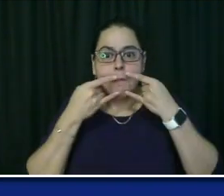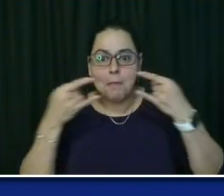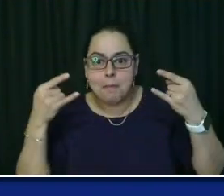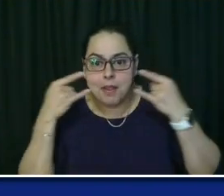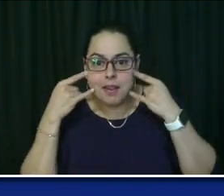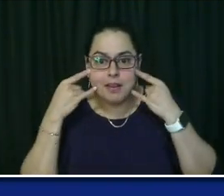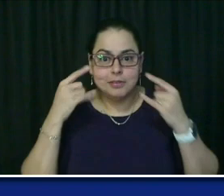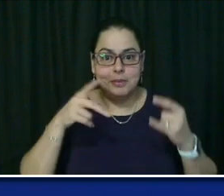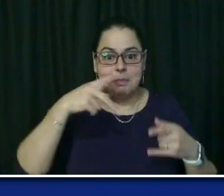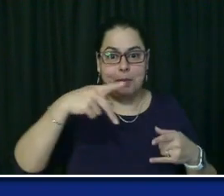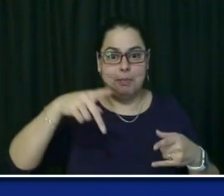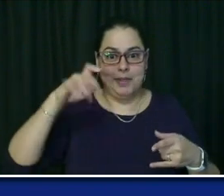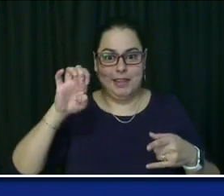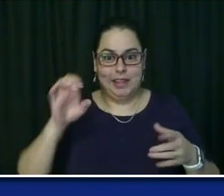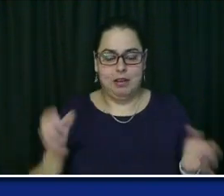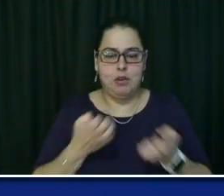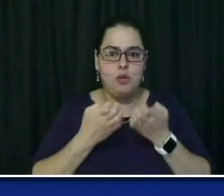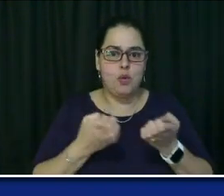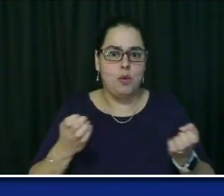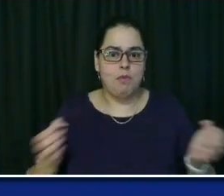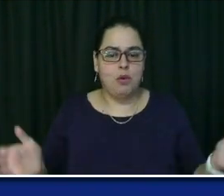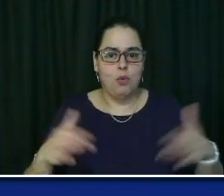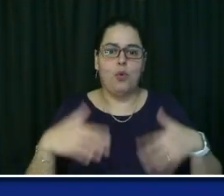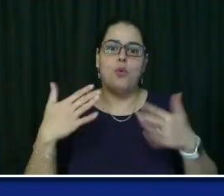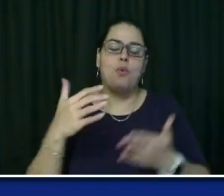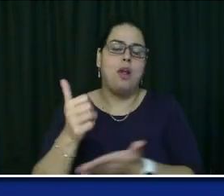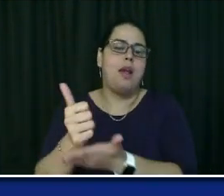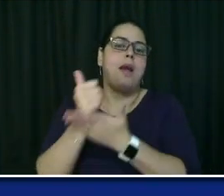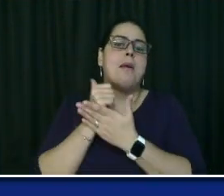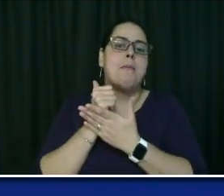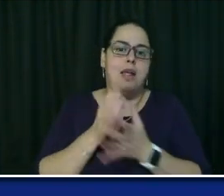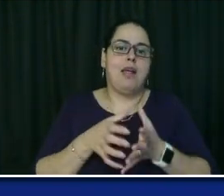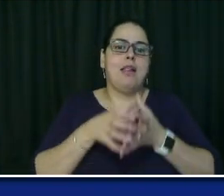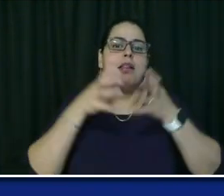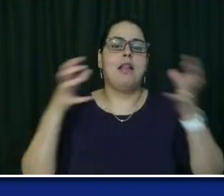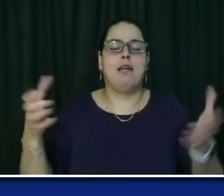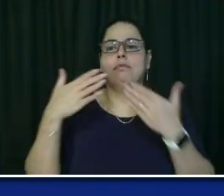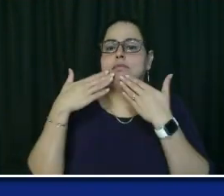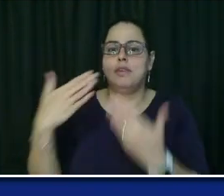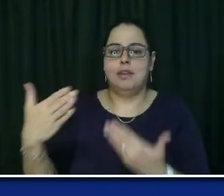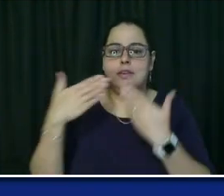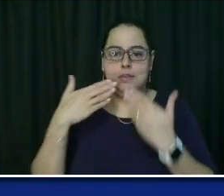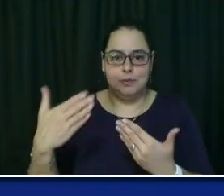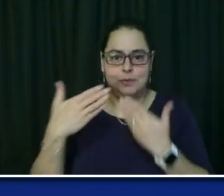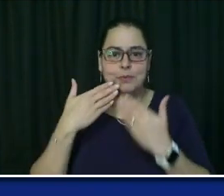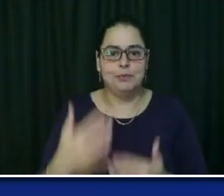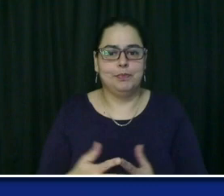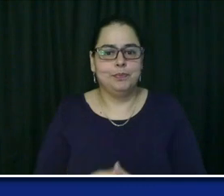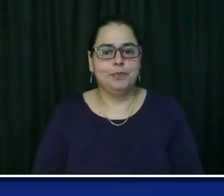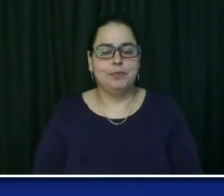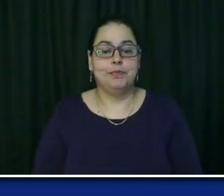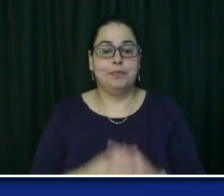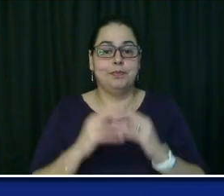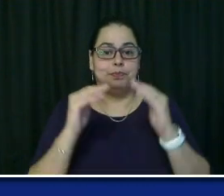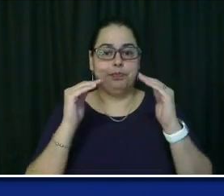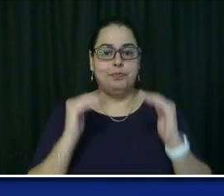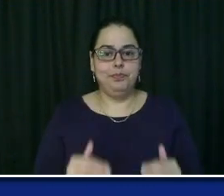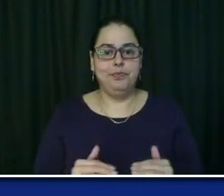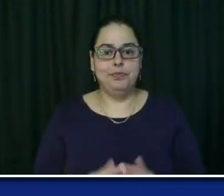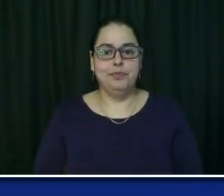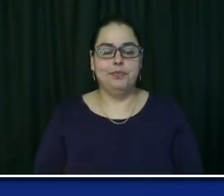Another of the difficult tasks was getting the new information out about the pandemic to members of our community to keep them safe, because it was constantly changing ever so